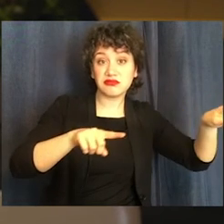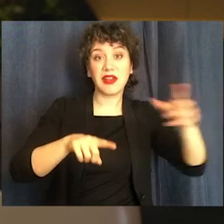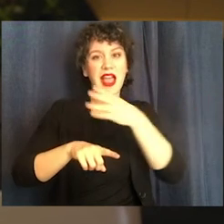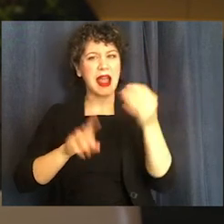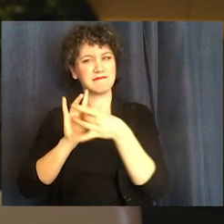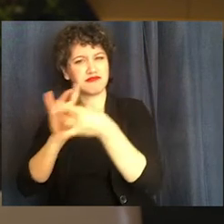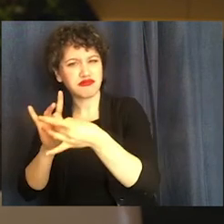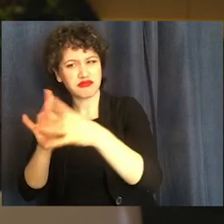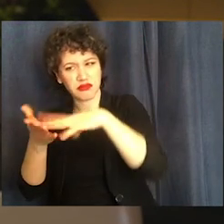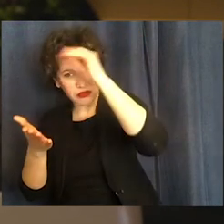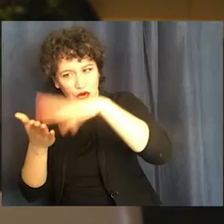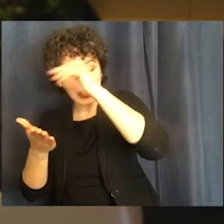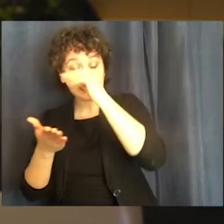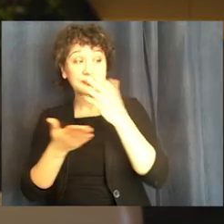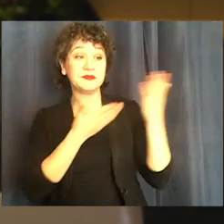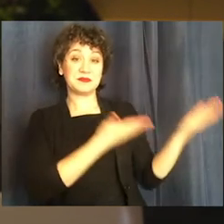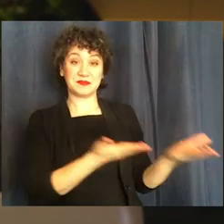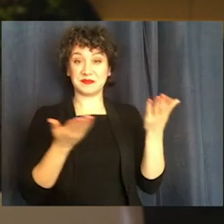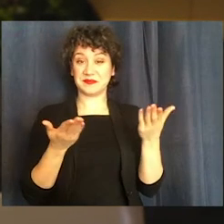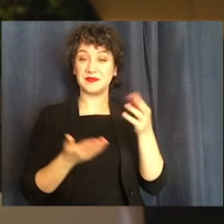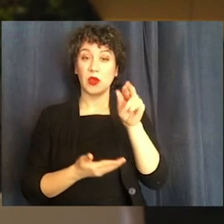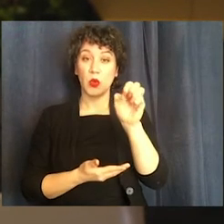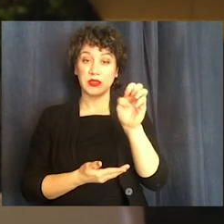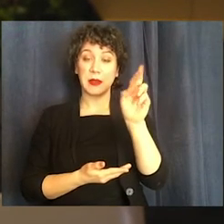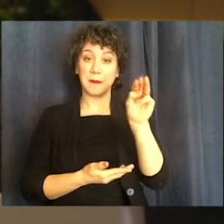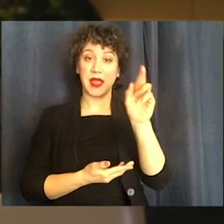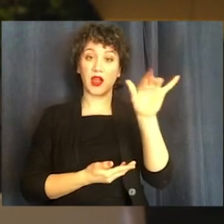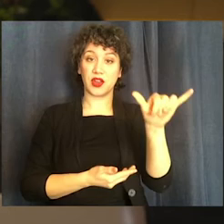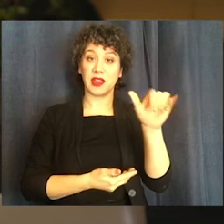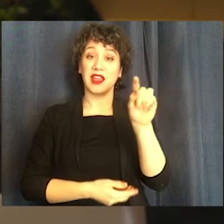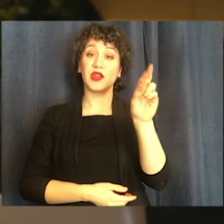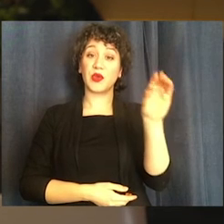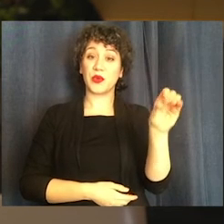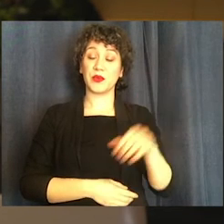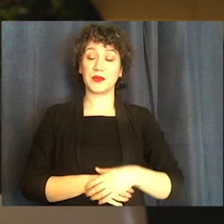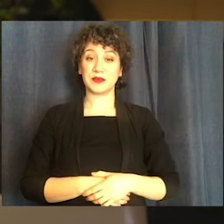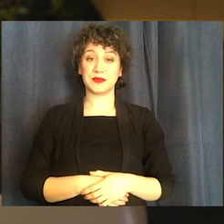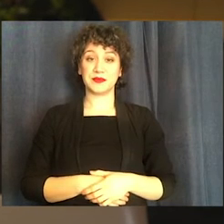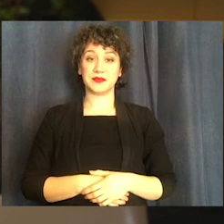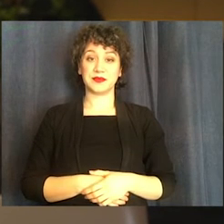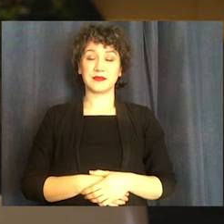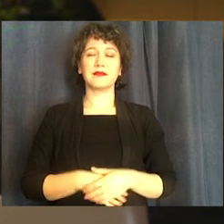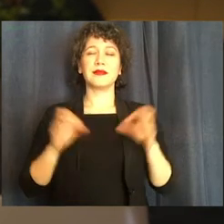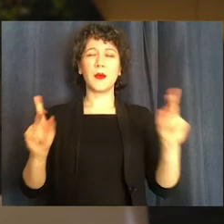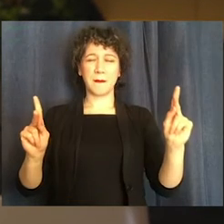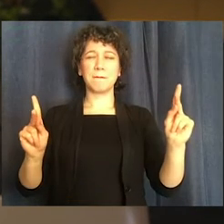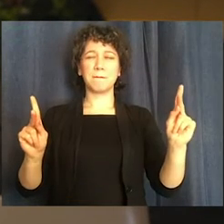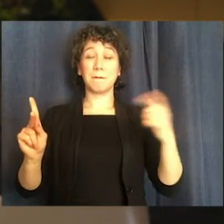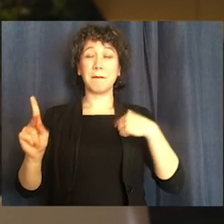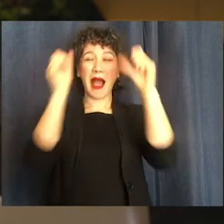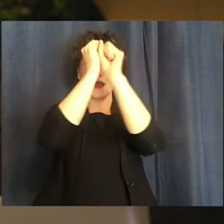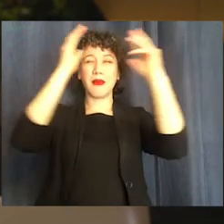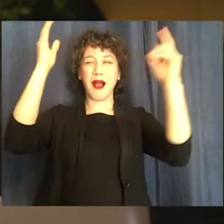Okay, I see you in my imagination. I have always dreamed of the moment of graduation, sitting with my fellow peers